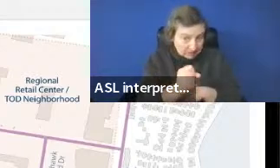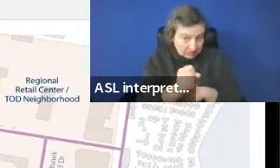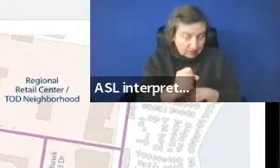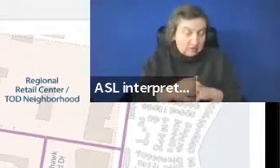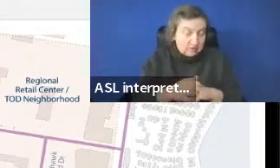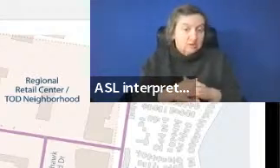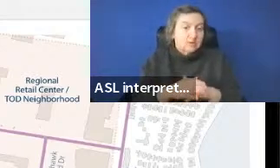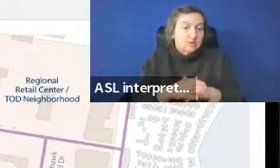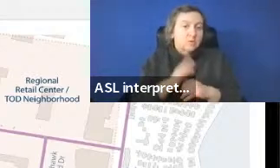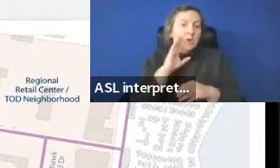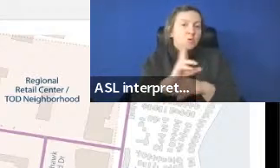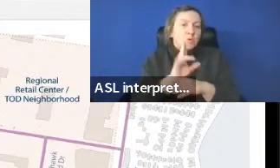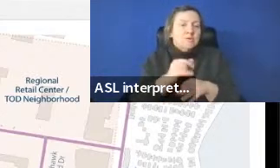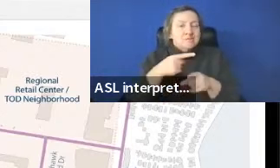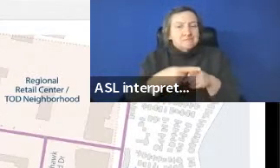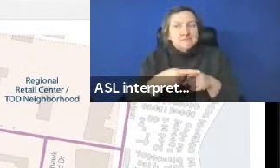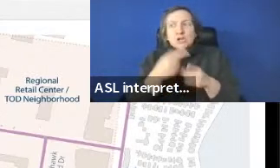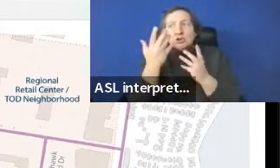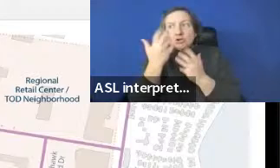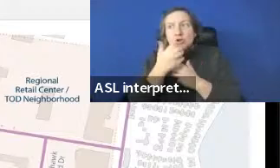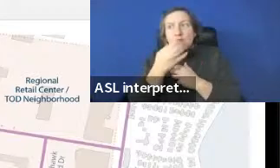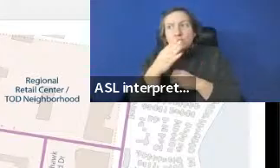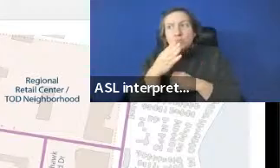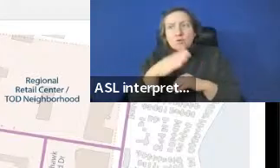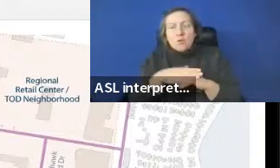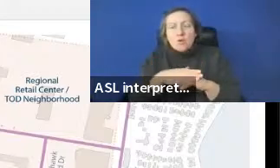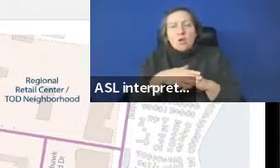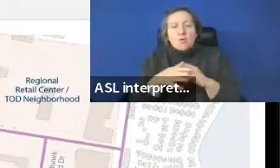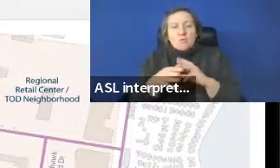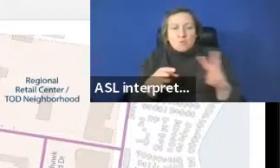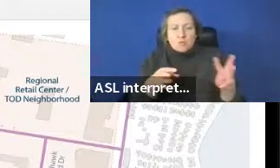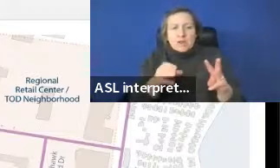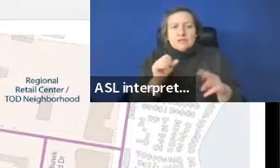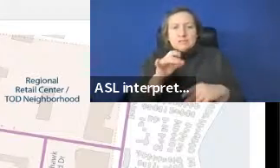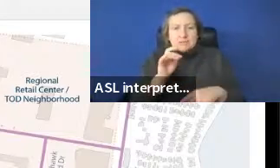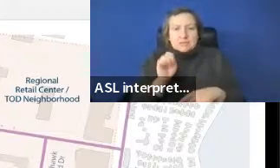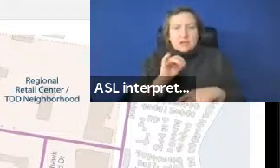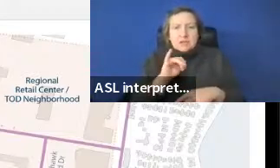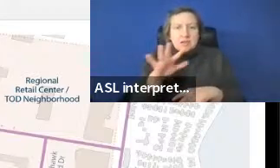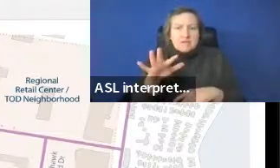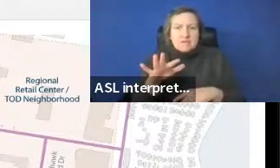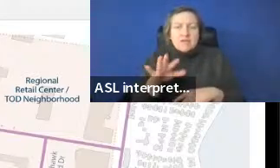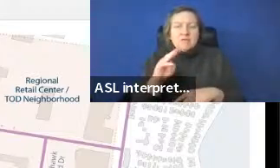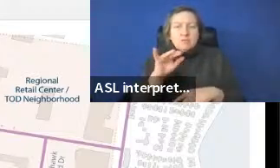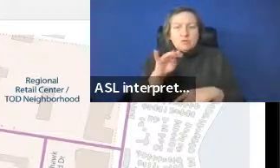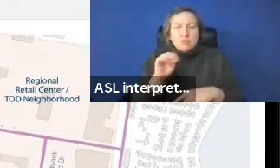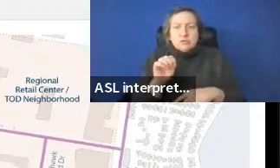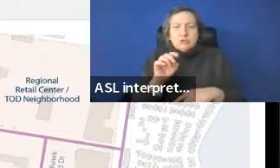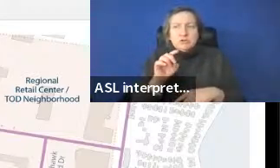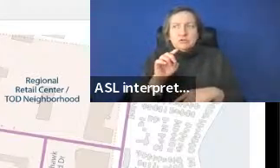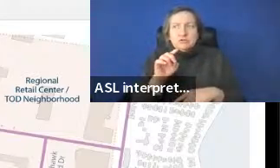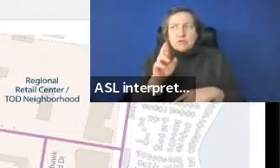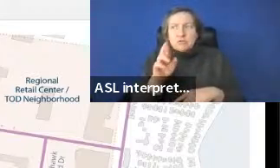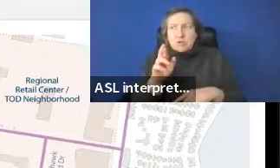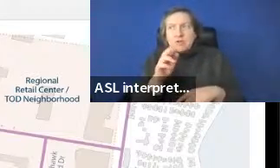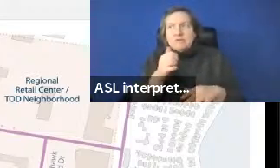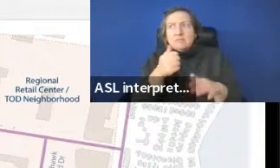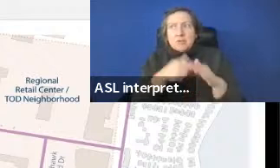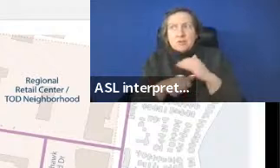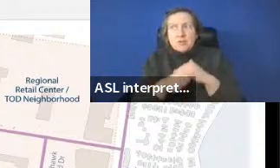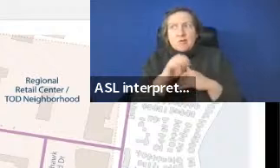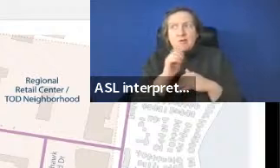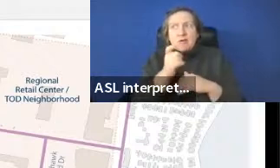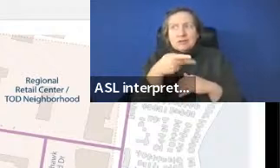uses the intersection or the dark blue circle on the west side of I-5 at Marine Drive, just below the Expo Center. So what you have